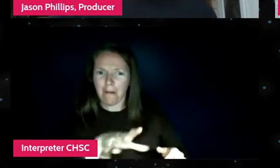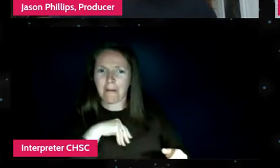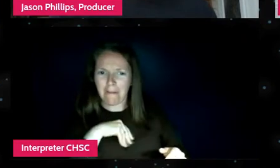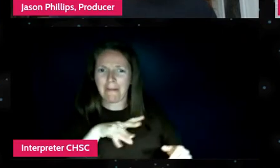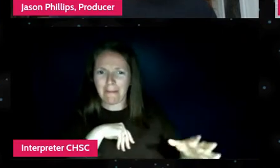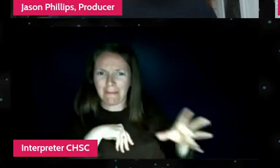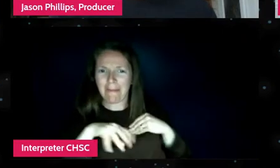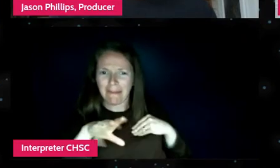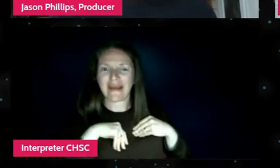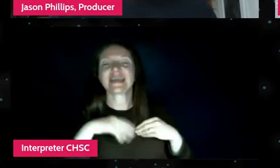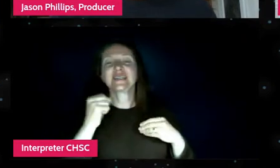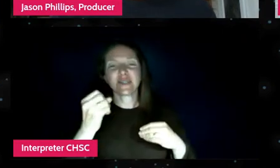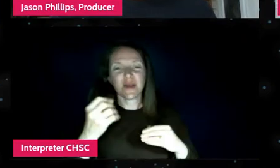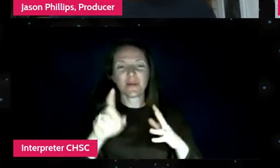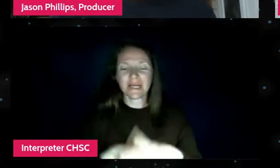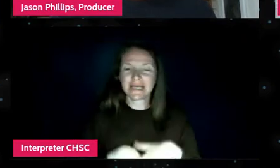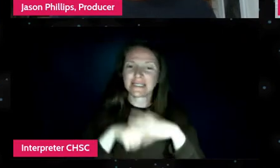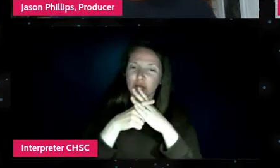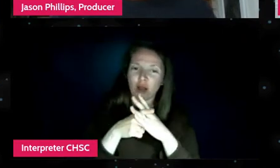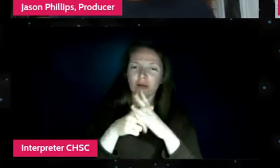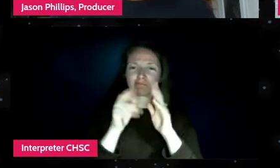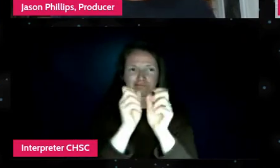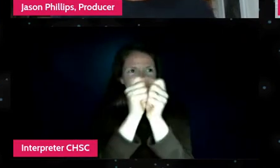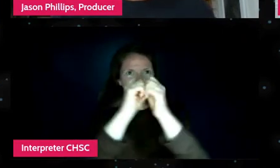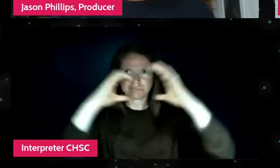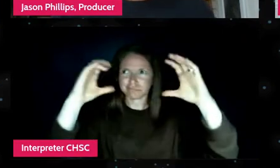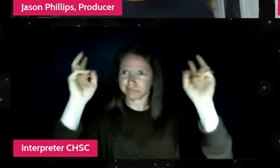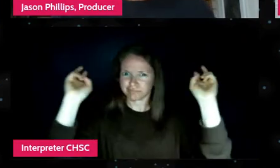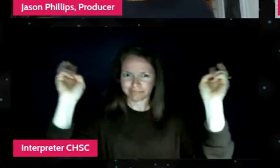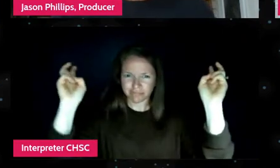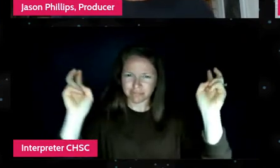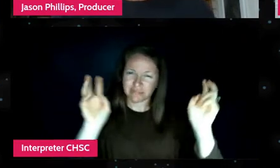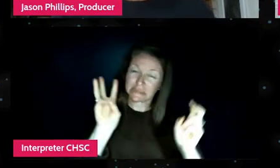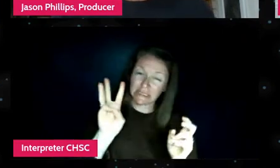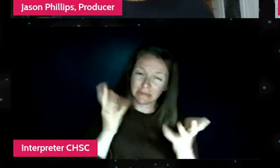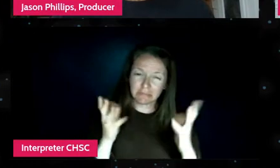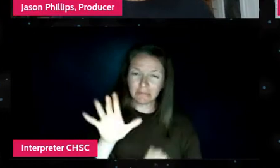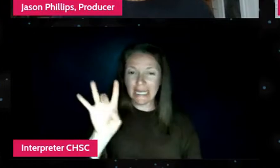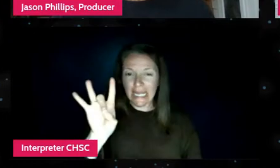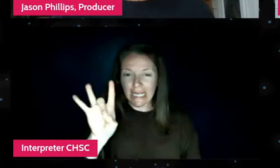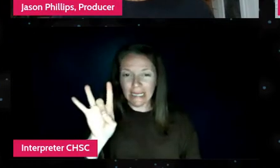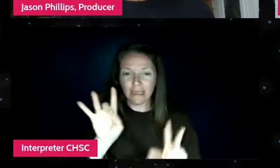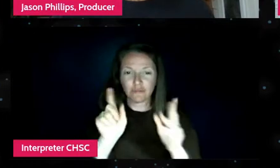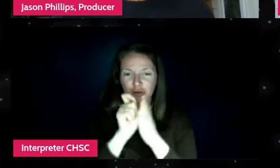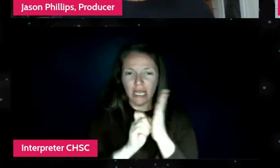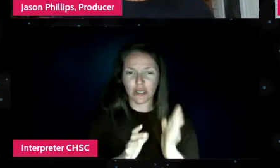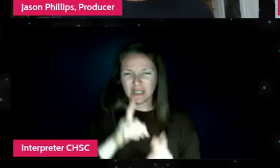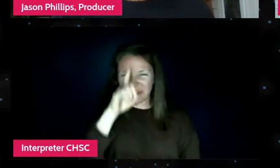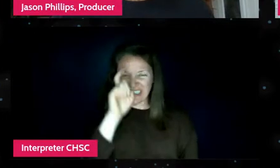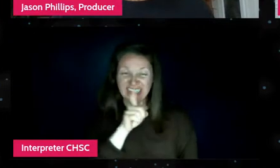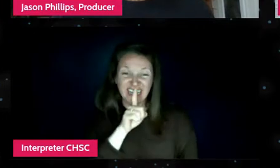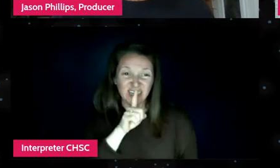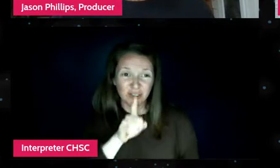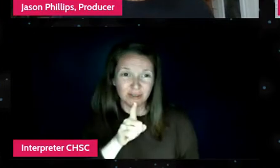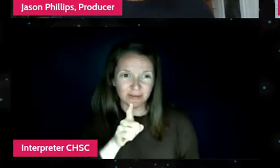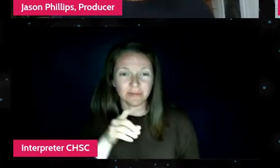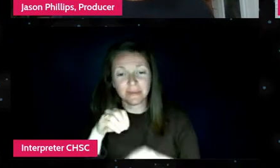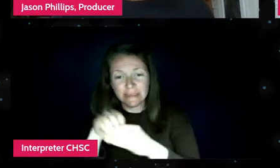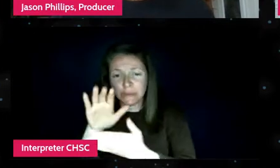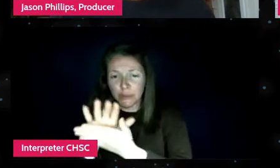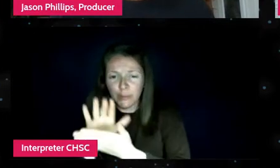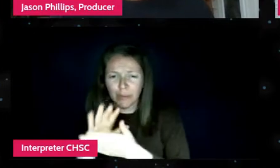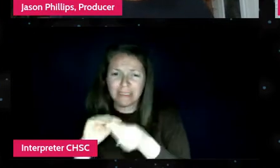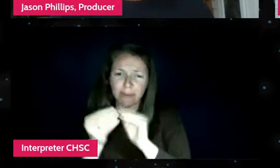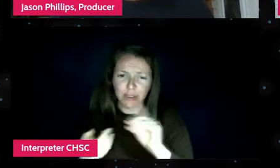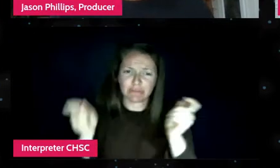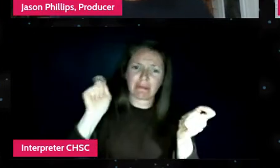we come in understanding what we're going to write, the six or eight of us, because the numbers actually, we're in school, so the numbers